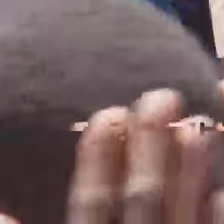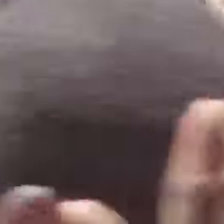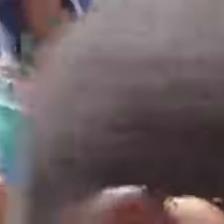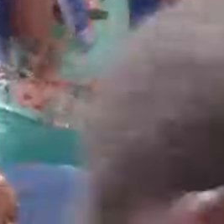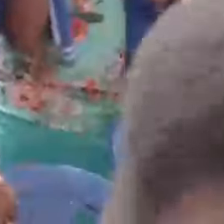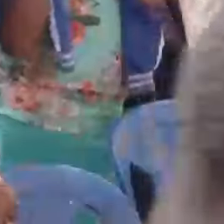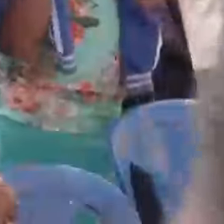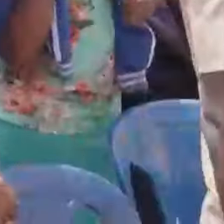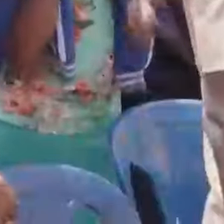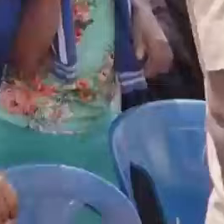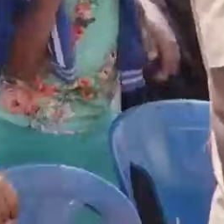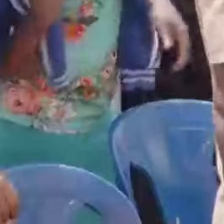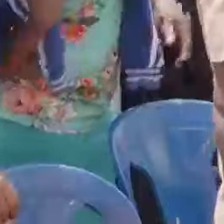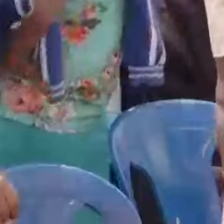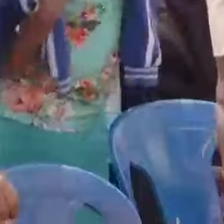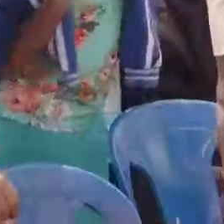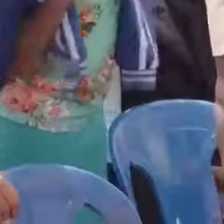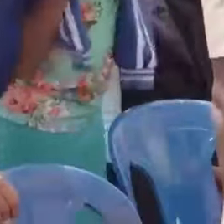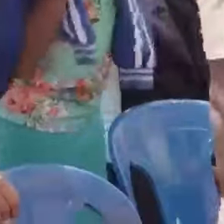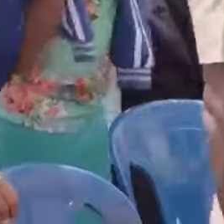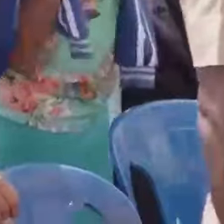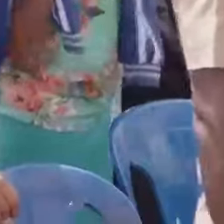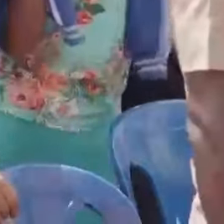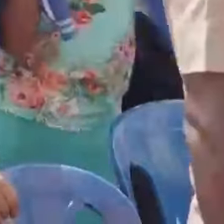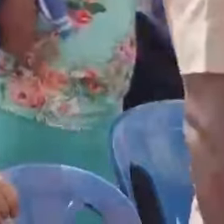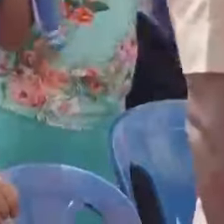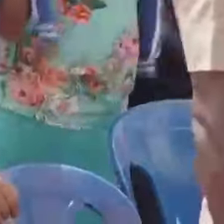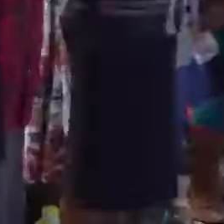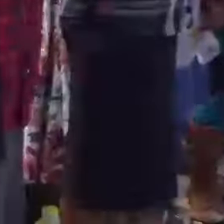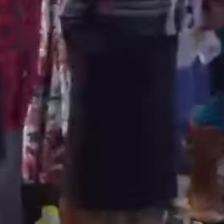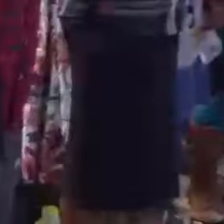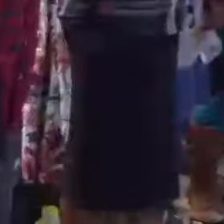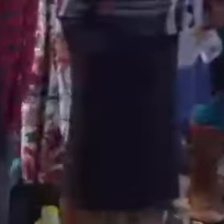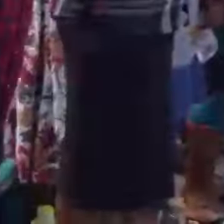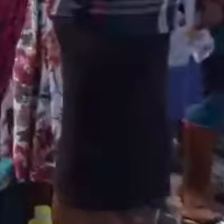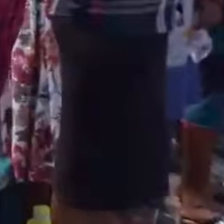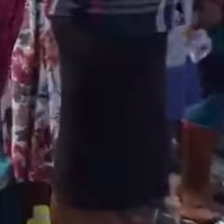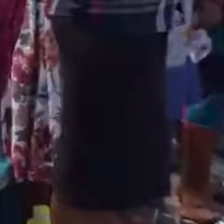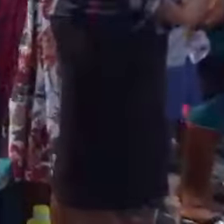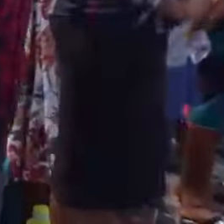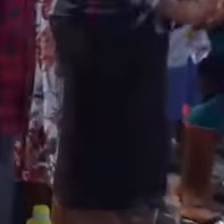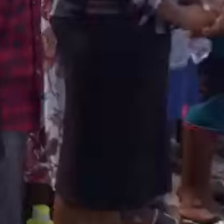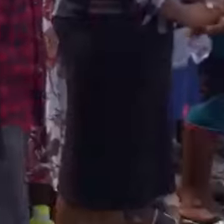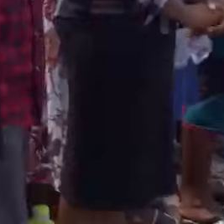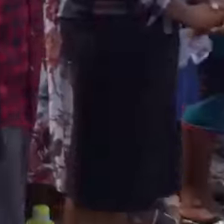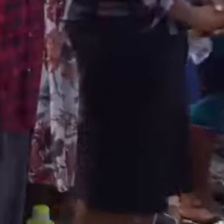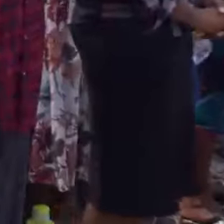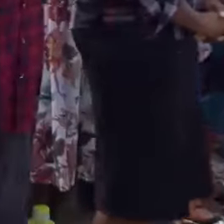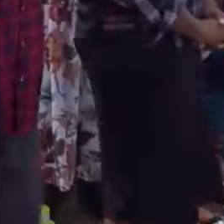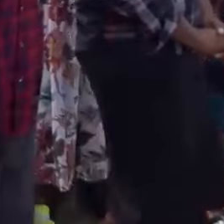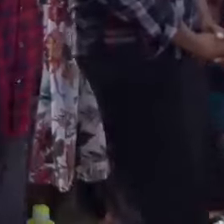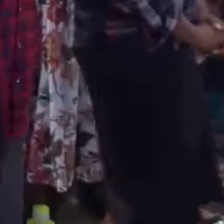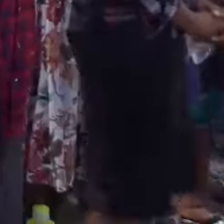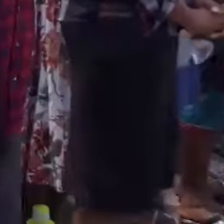mind, you have a goal. You're not a wishy-washy person, a person that says, I don't know whether I'm strong enough for that or